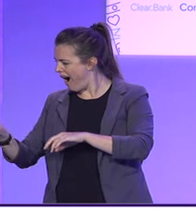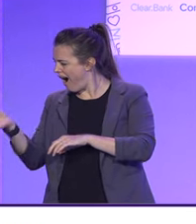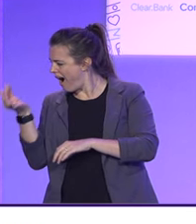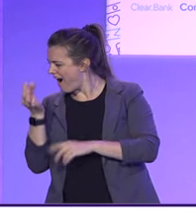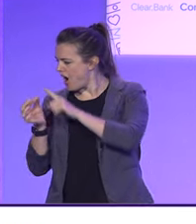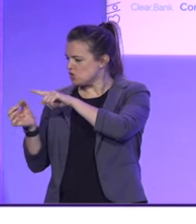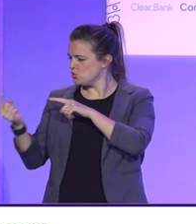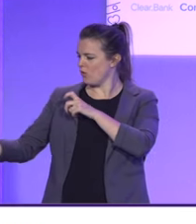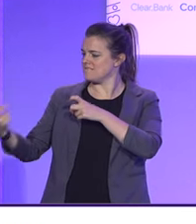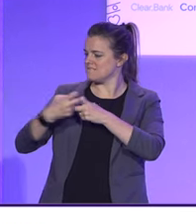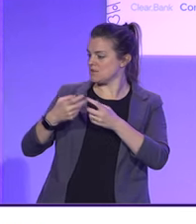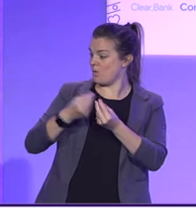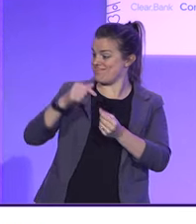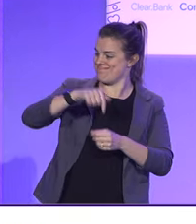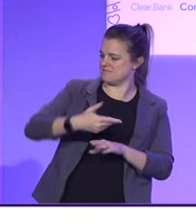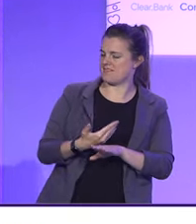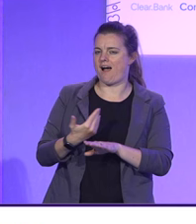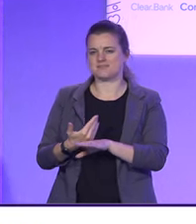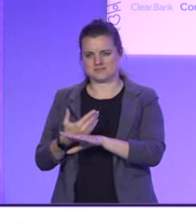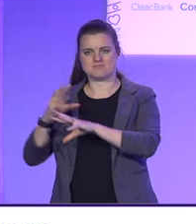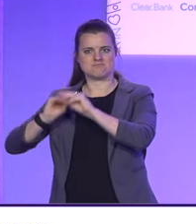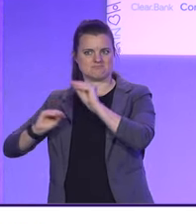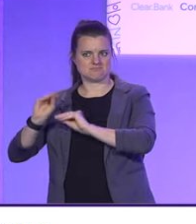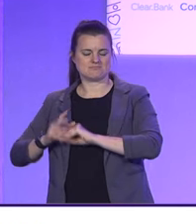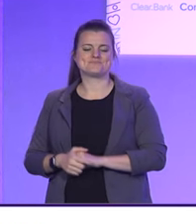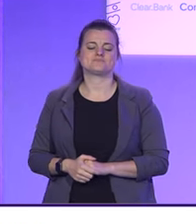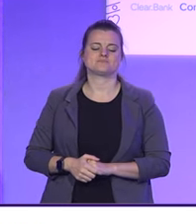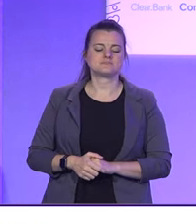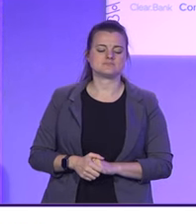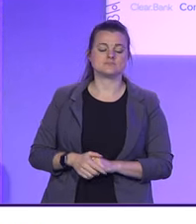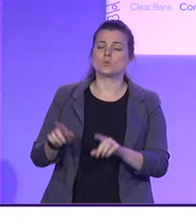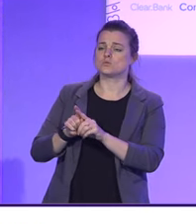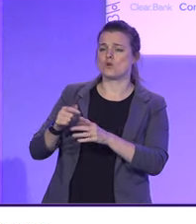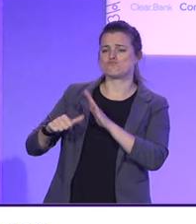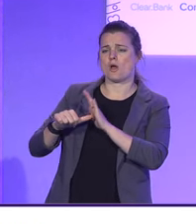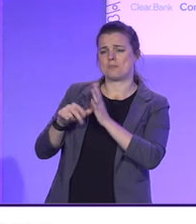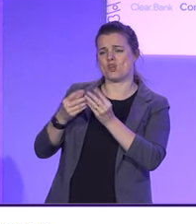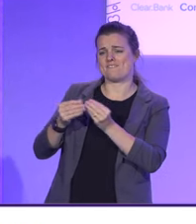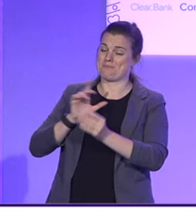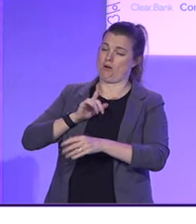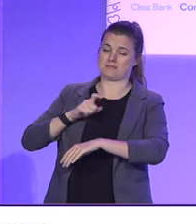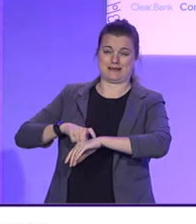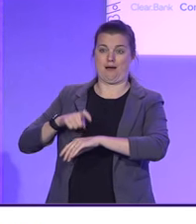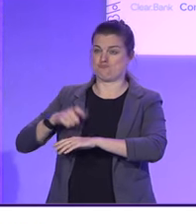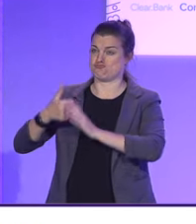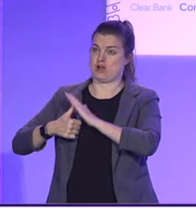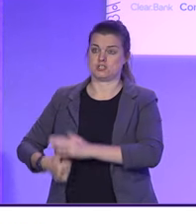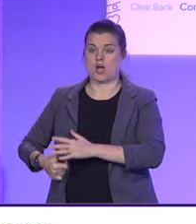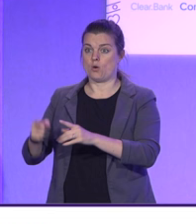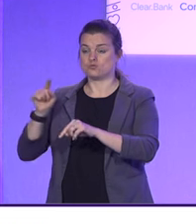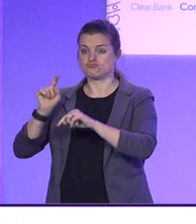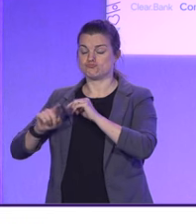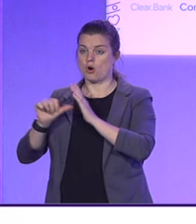particular task during that event. And problem solving under extreme time pressure within a team is a really difficult thing to get